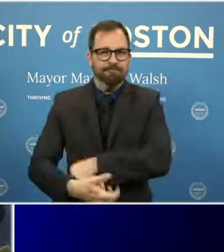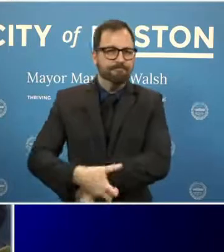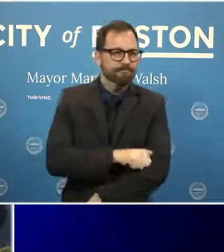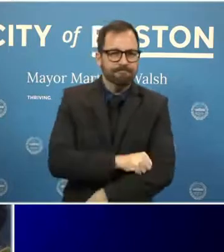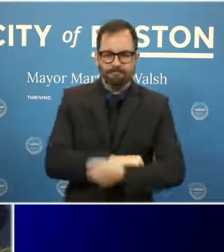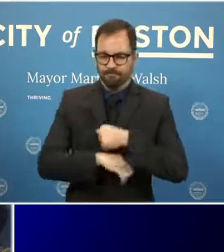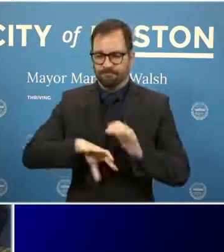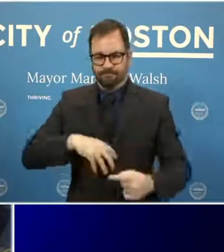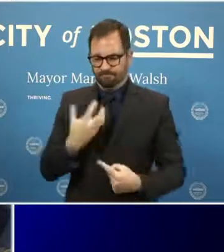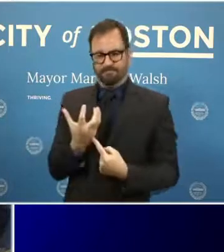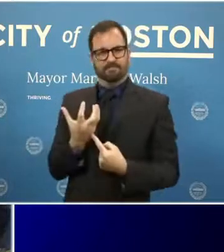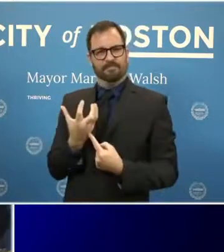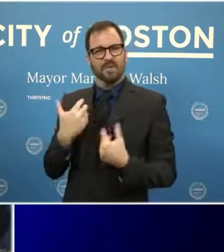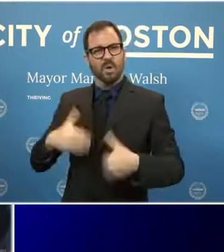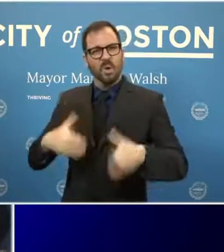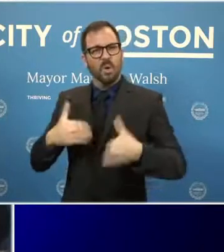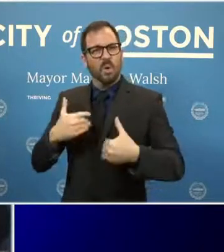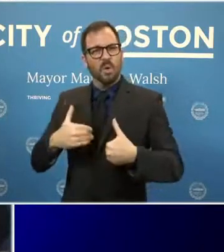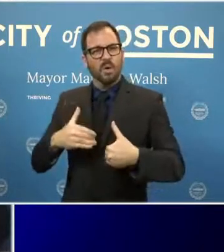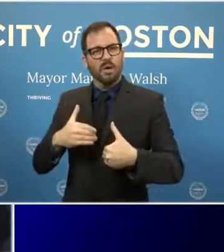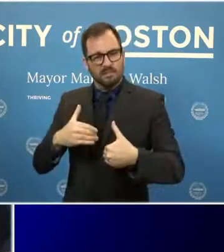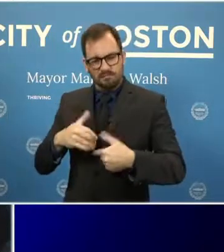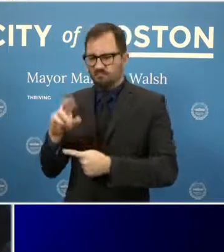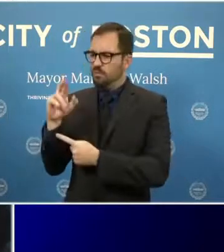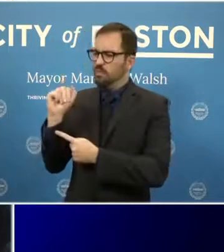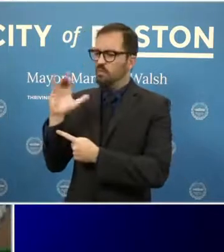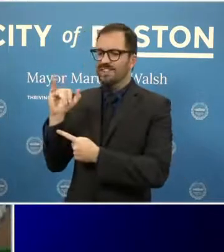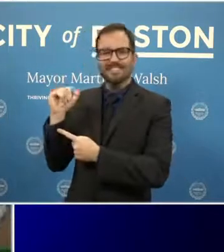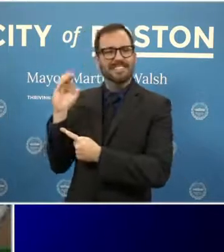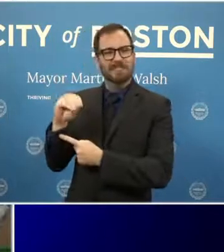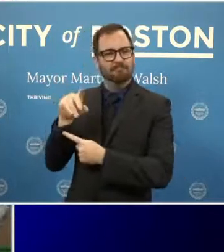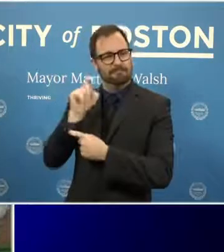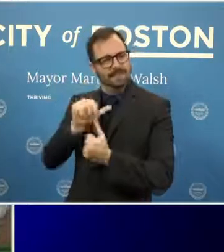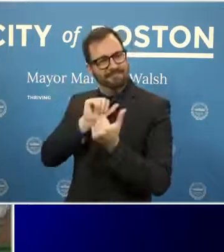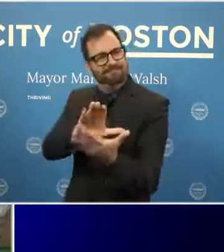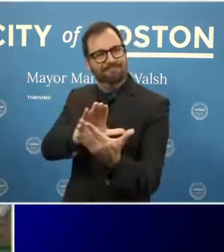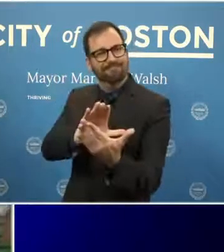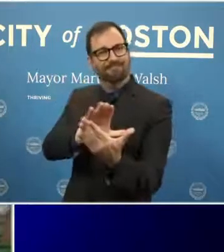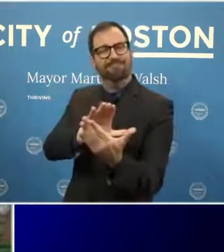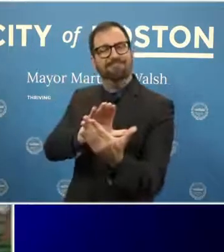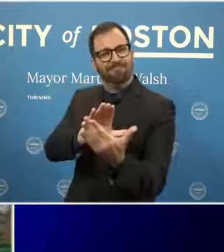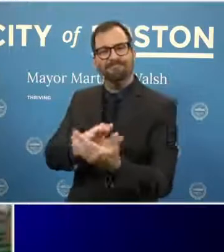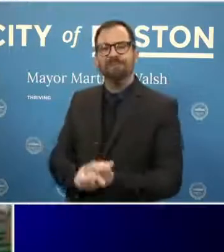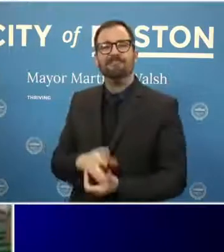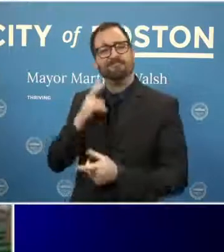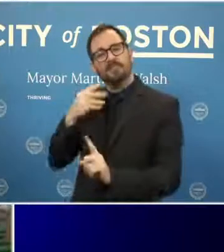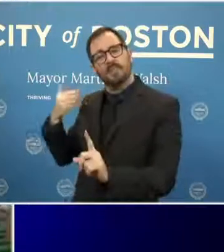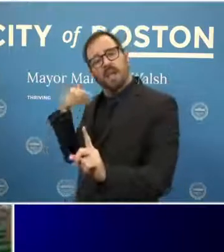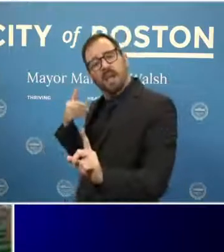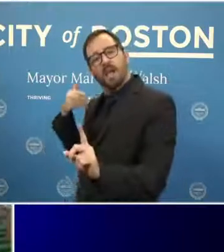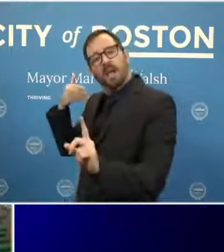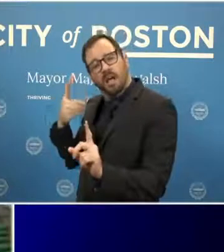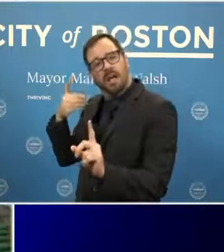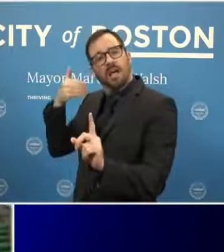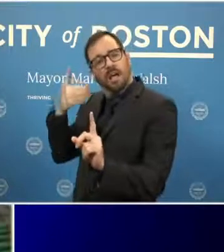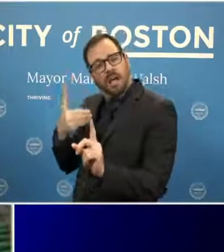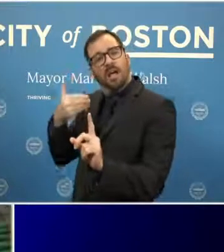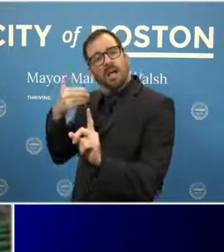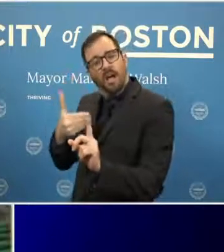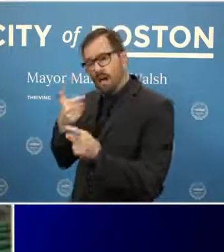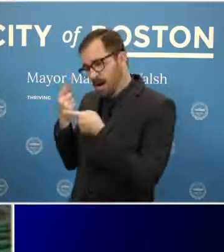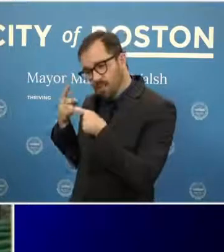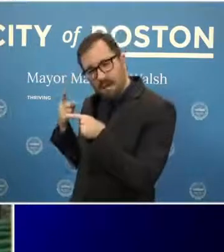lightning rod episodes in history. And we are in one of these episodes where it's really teaching us that we have to look